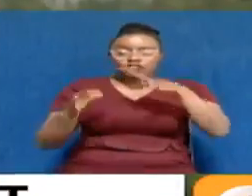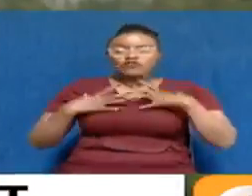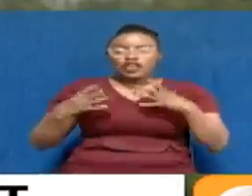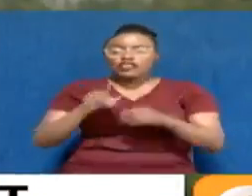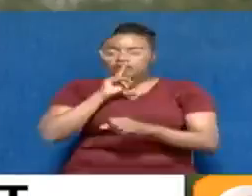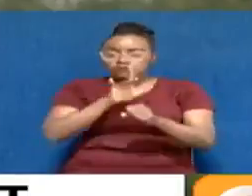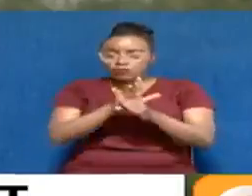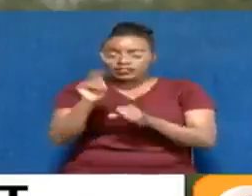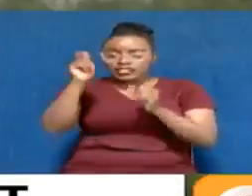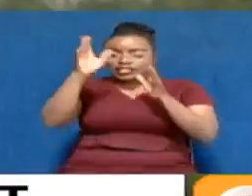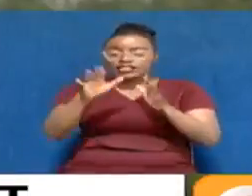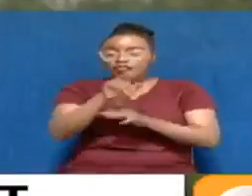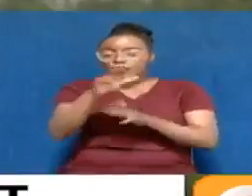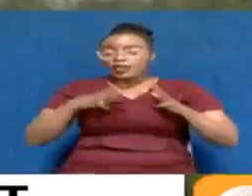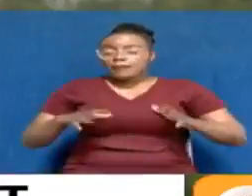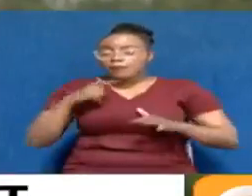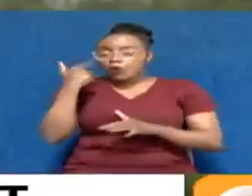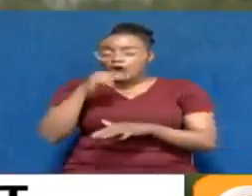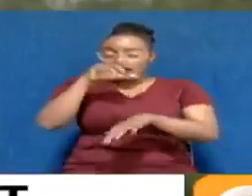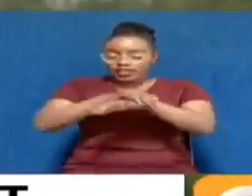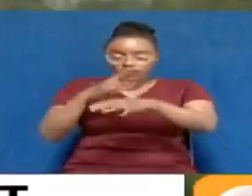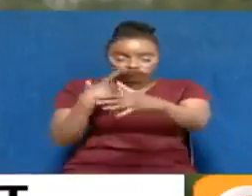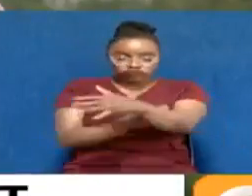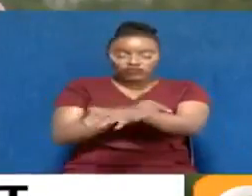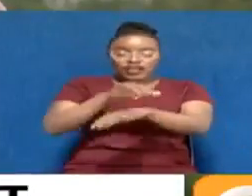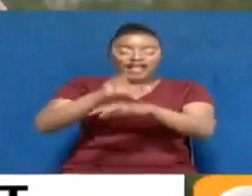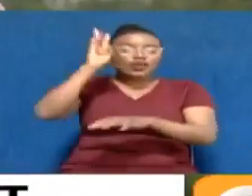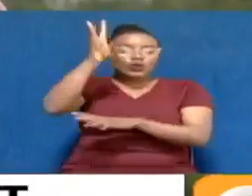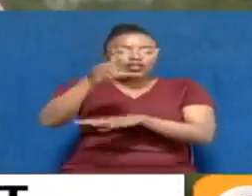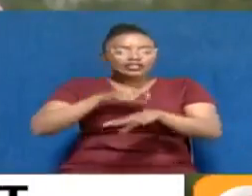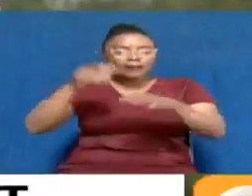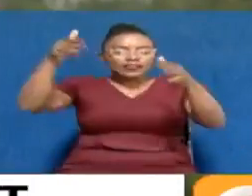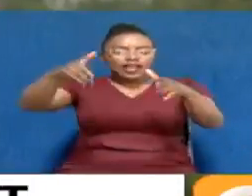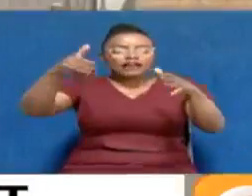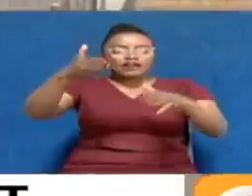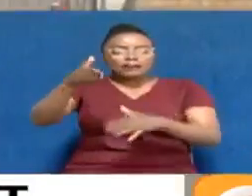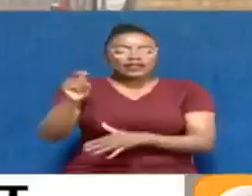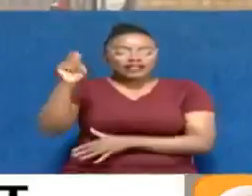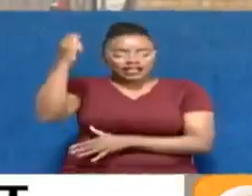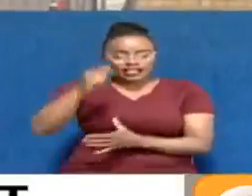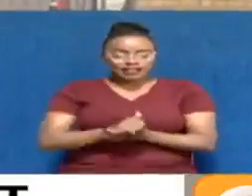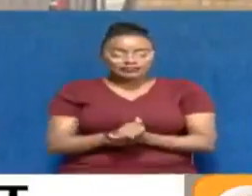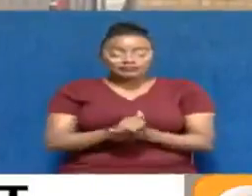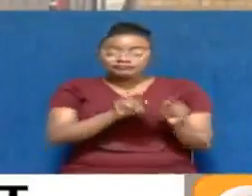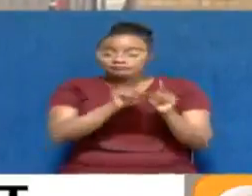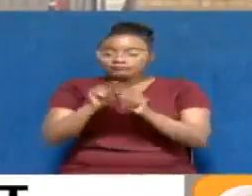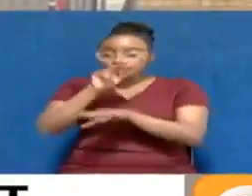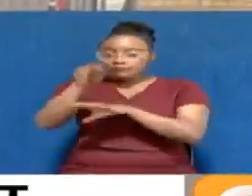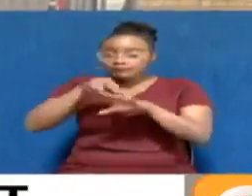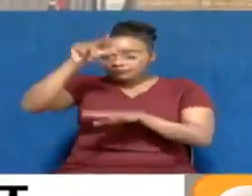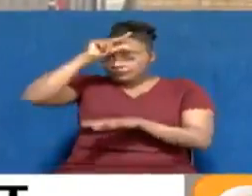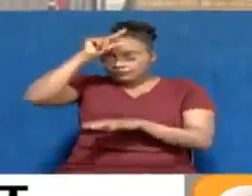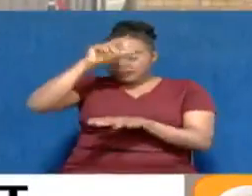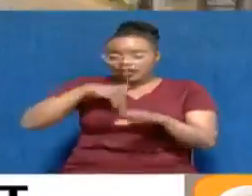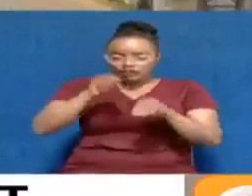Health reassures Kenyans that those due for the second dose will get them once they are available in the country. Meanwhile, the national